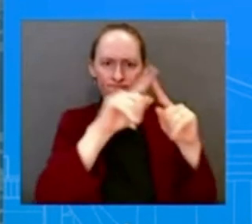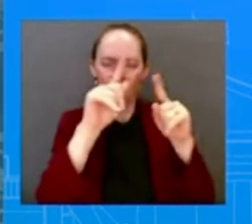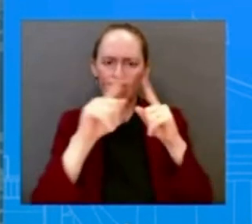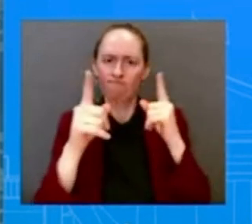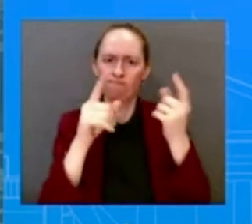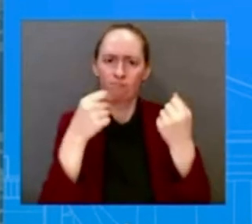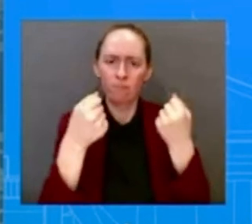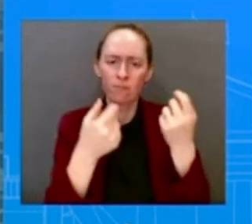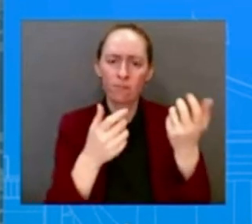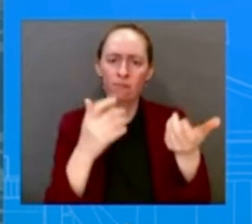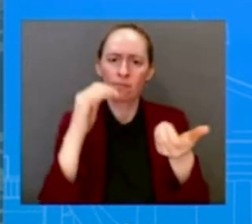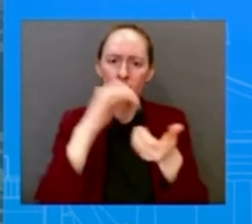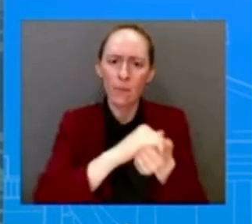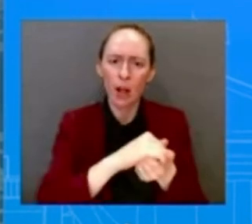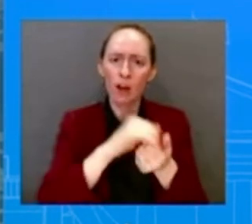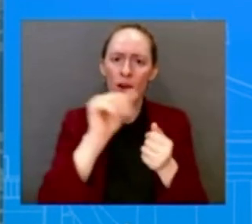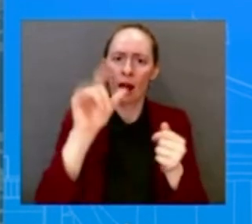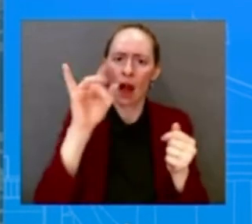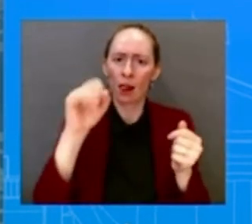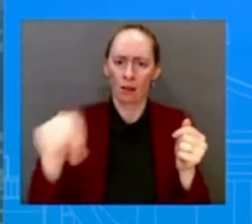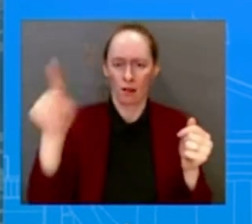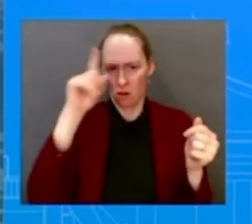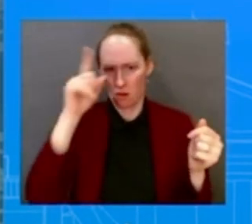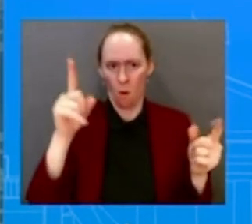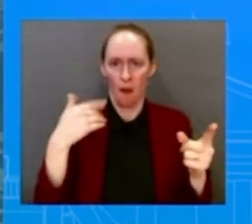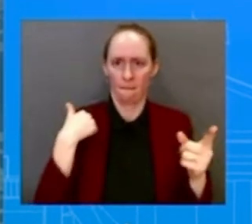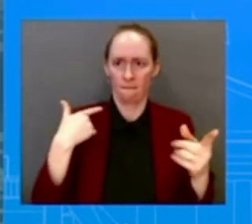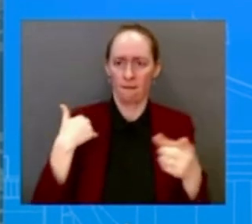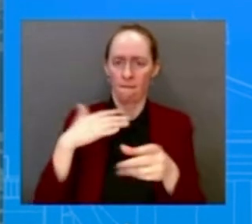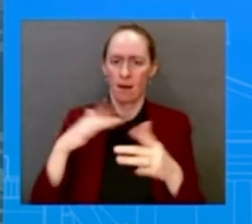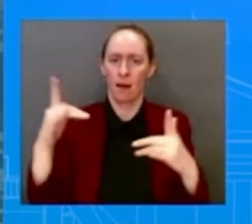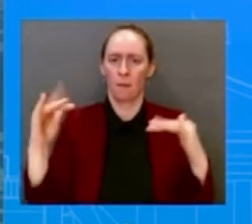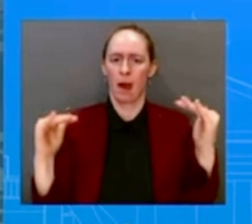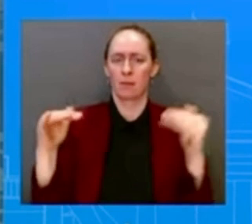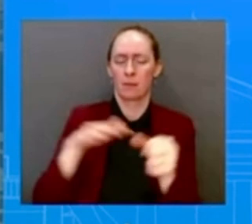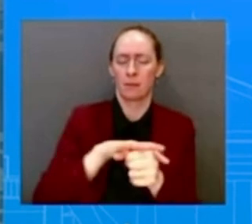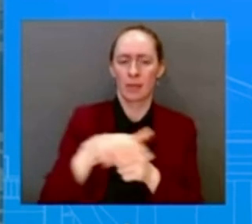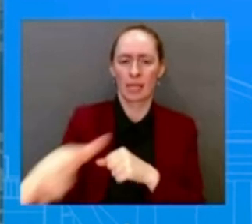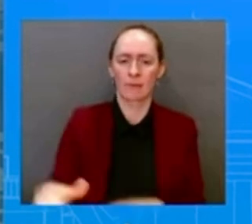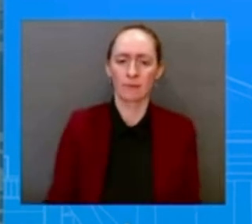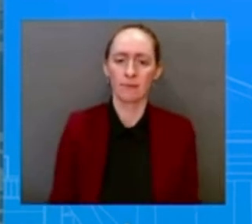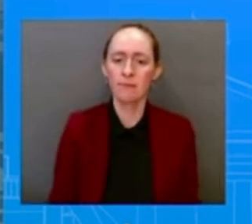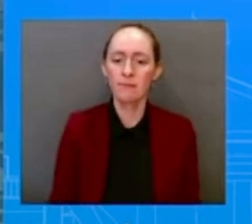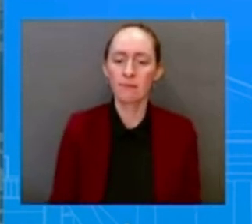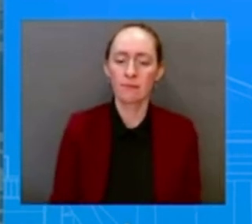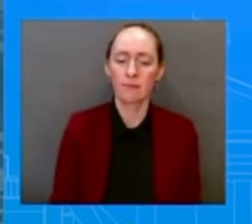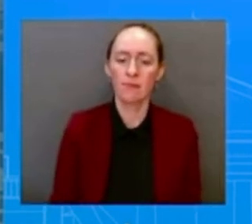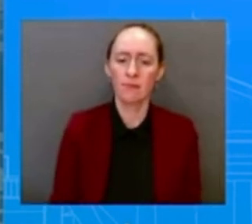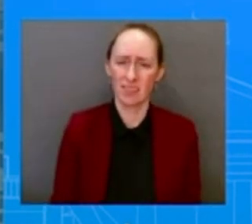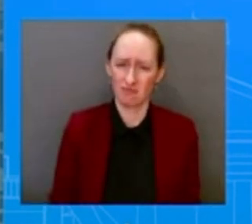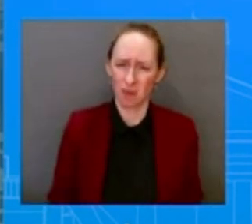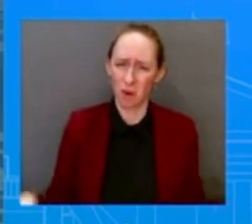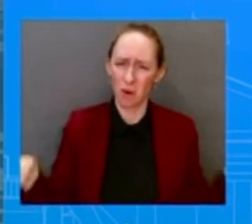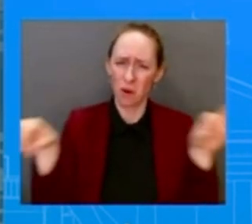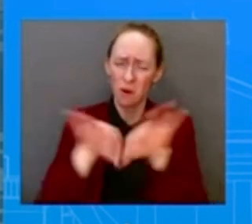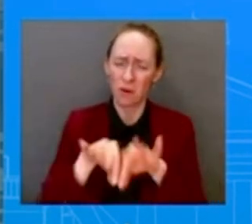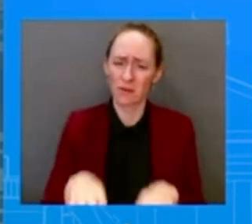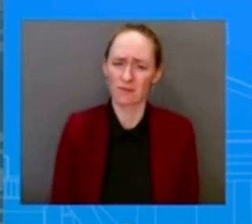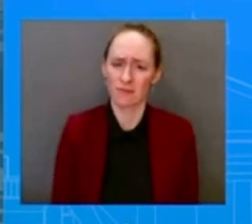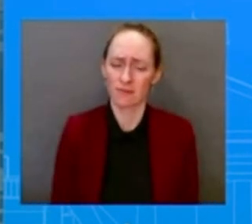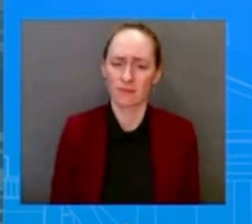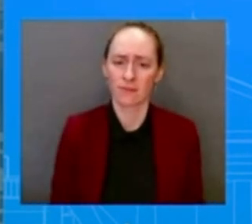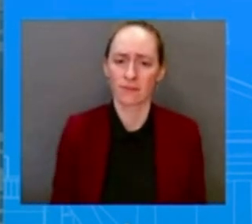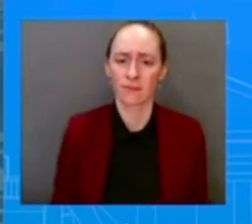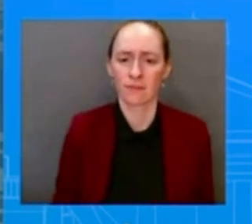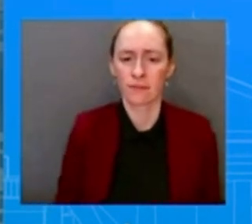meet that need. It's important. We still believe that Mr. Putin not be allowed to profiteer in